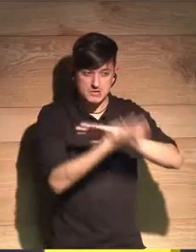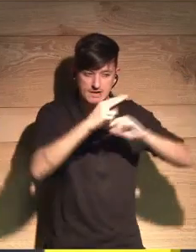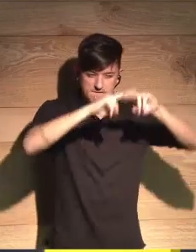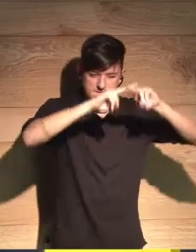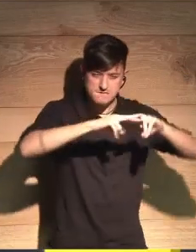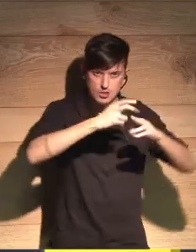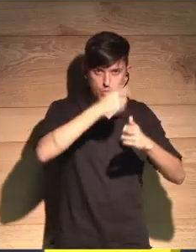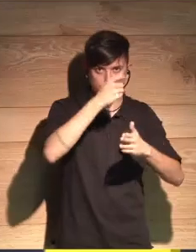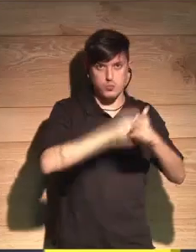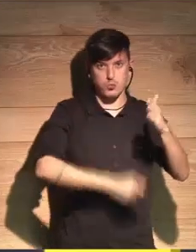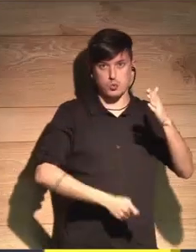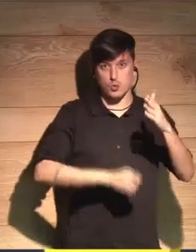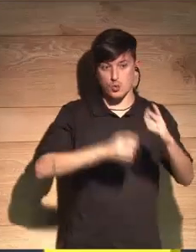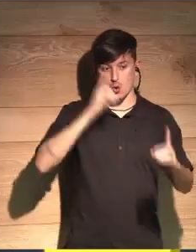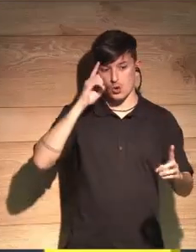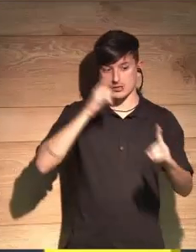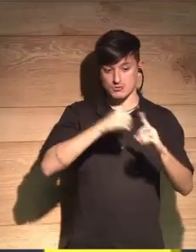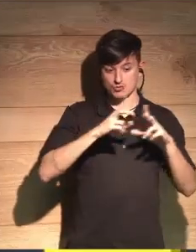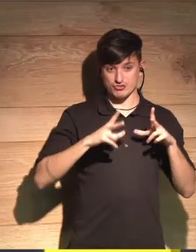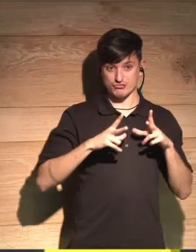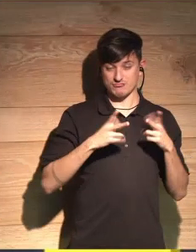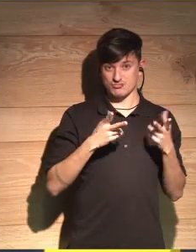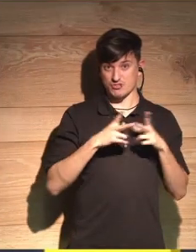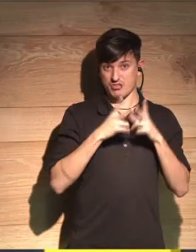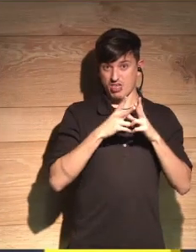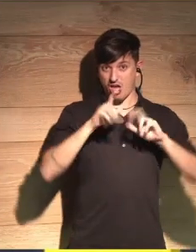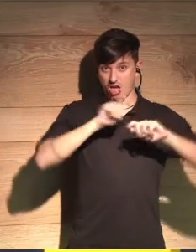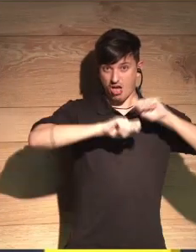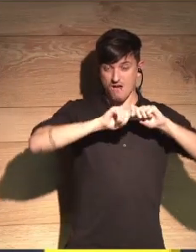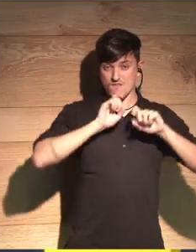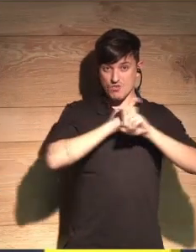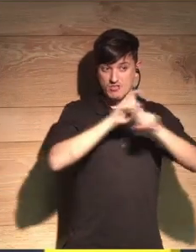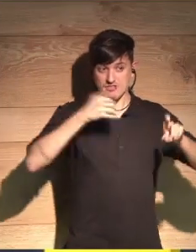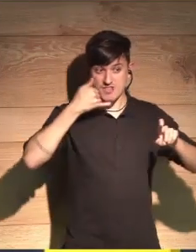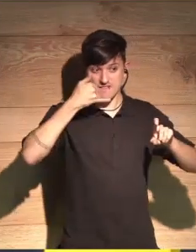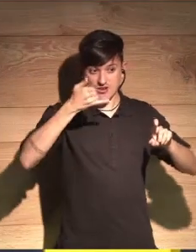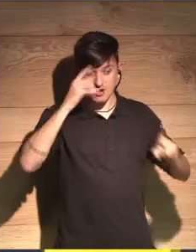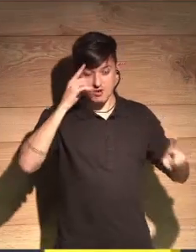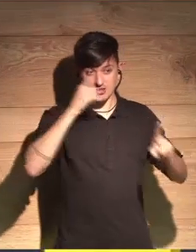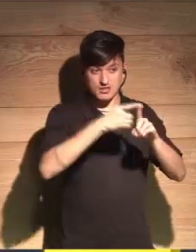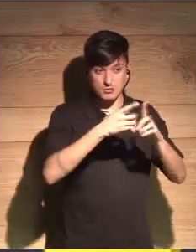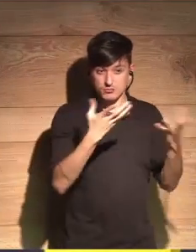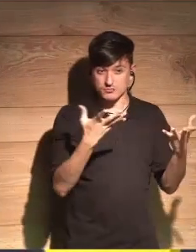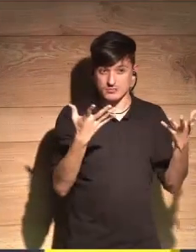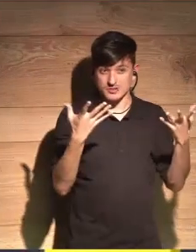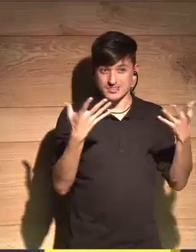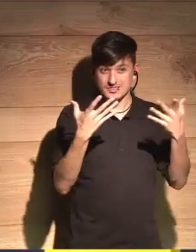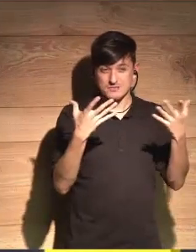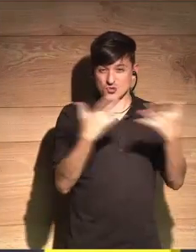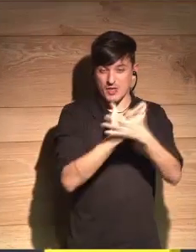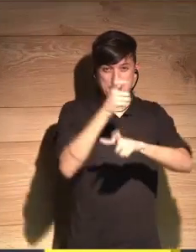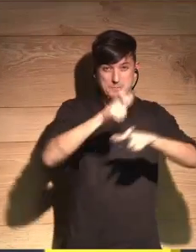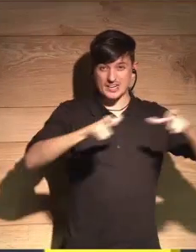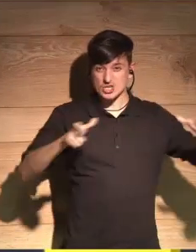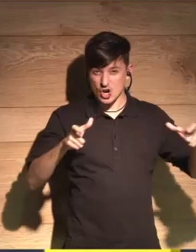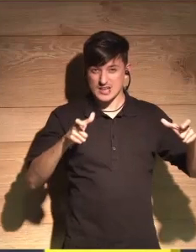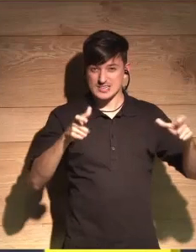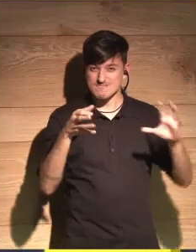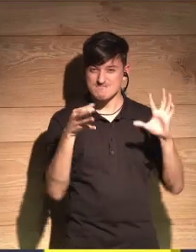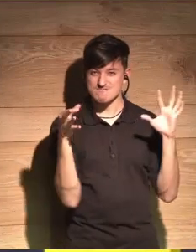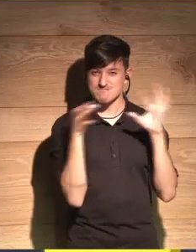different imbalances that can be produced, especially because our objective as Fundación Telefónica is nobody is